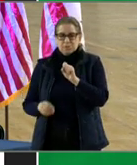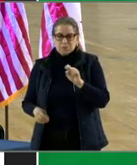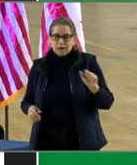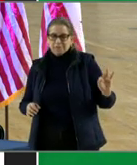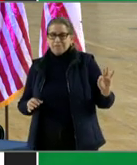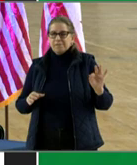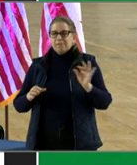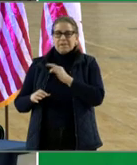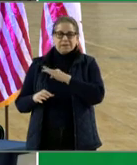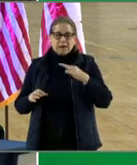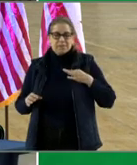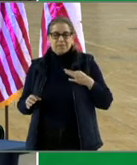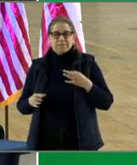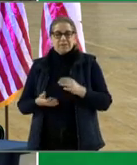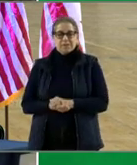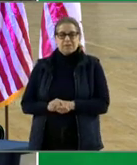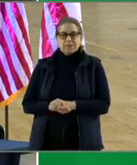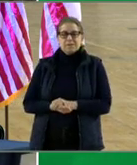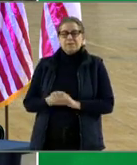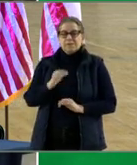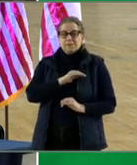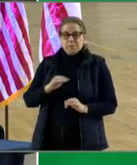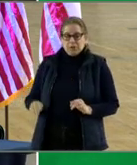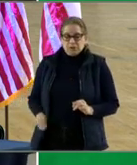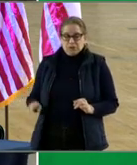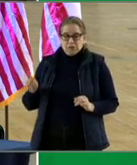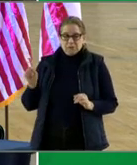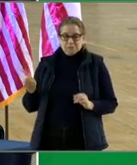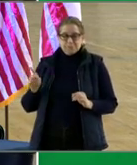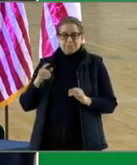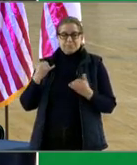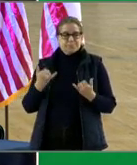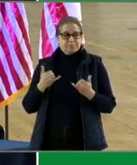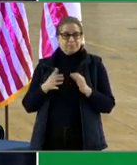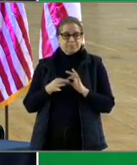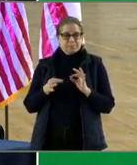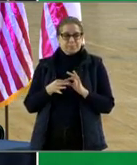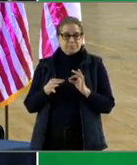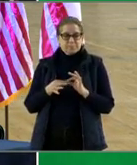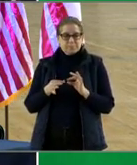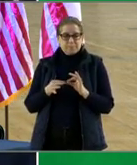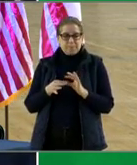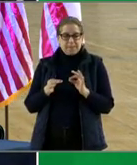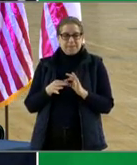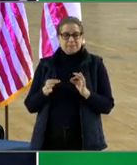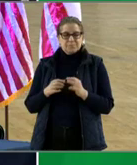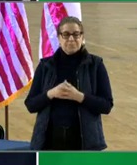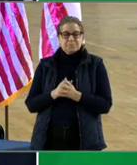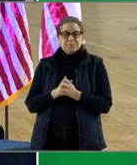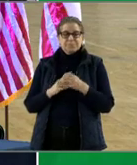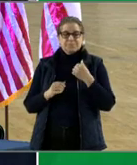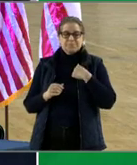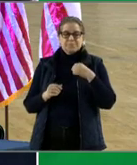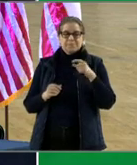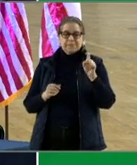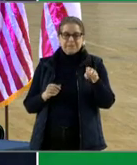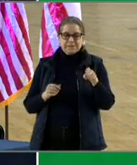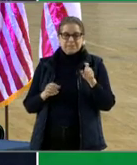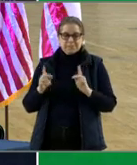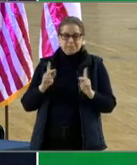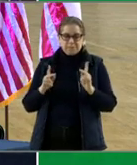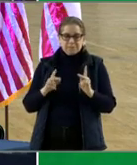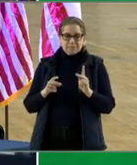more practical, we know that we need folks. We have to pay them. We have to house them. We have to feed